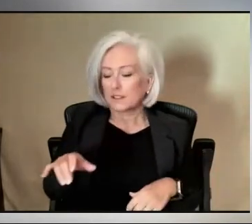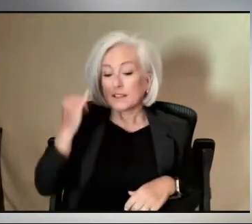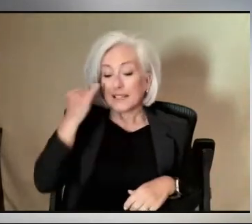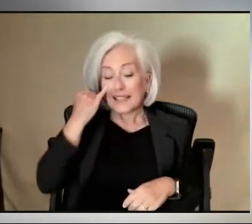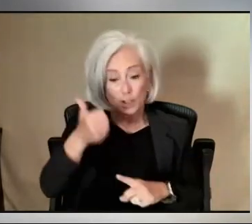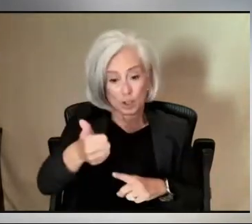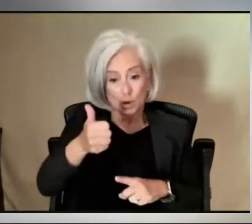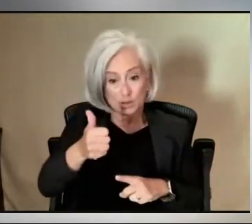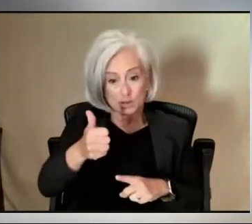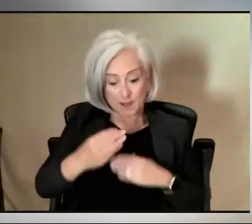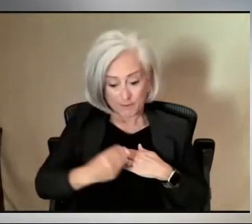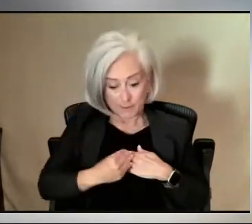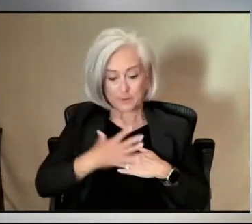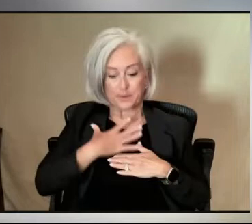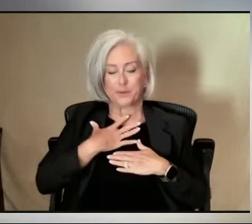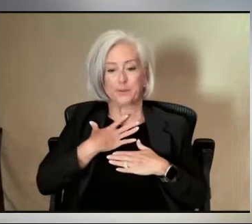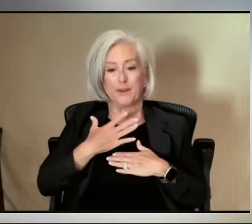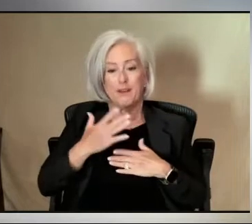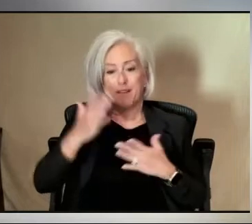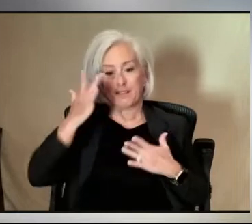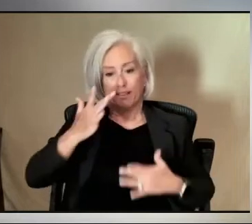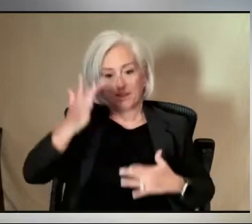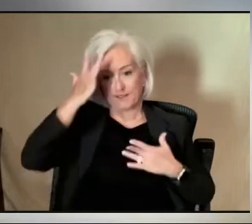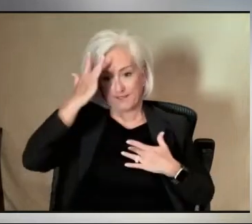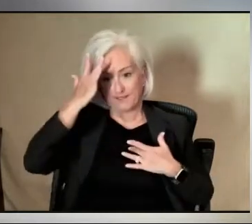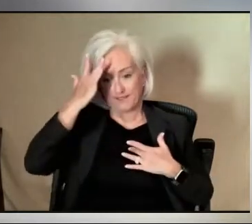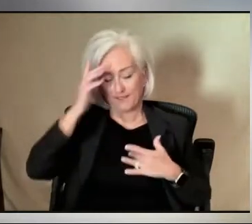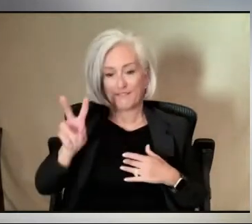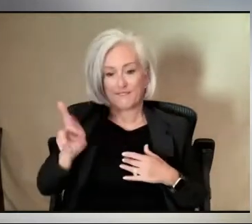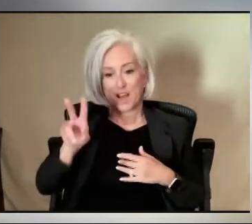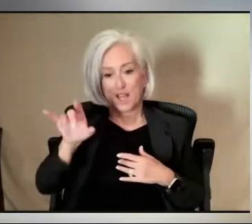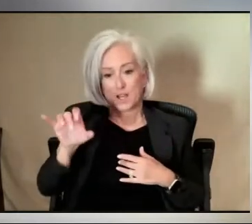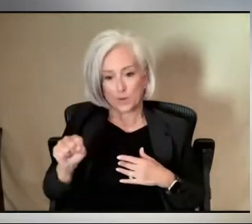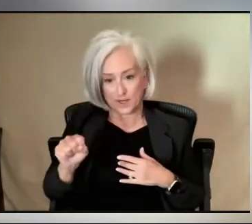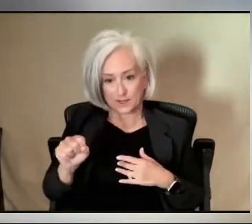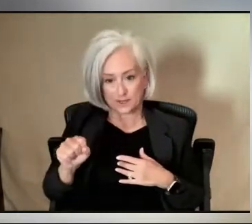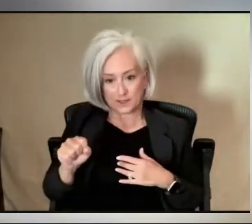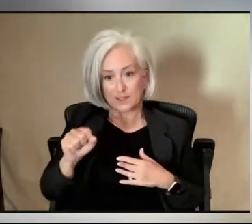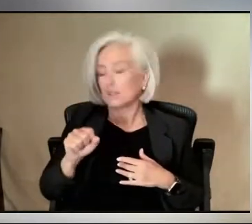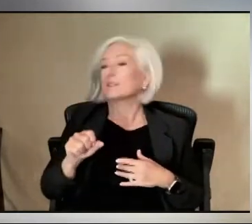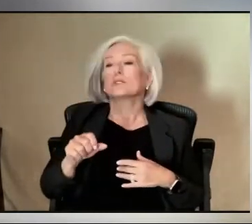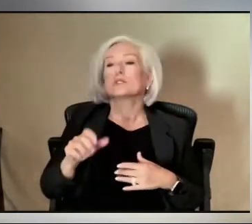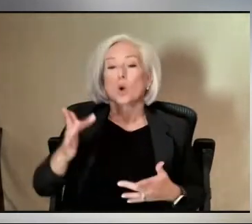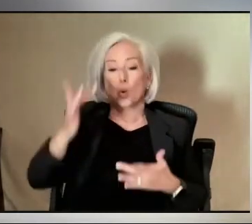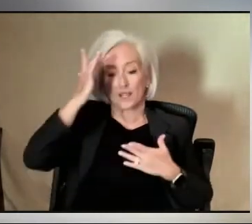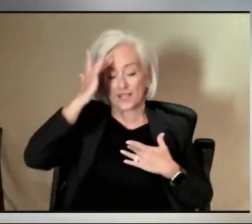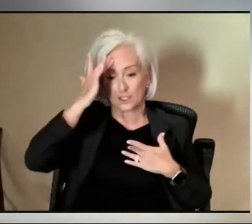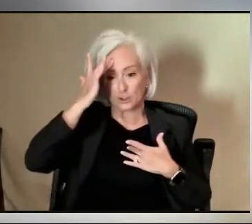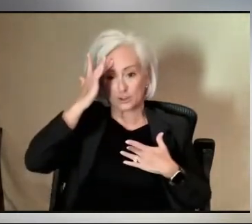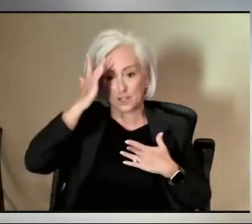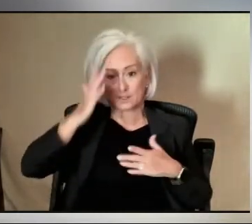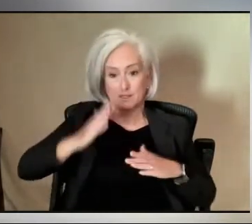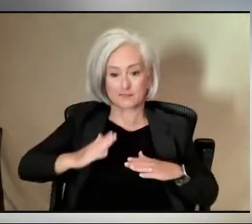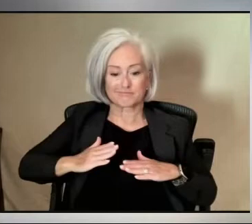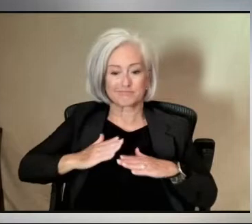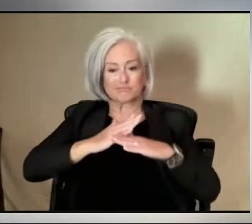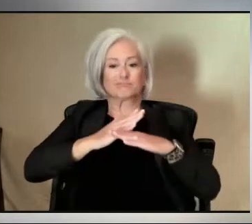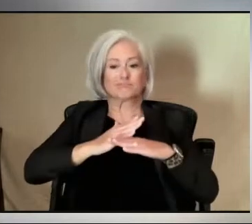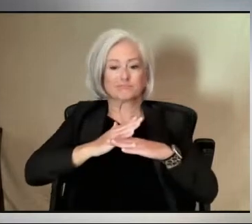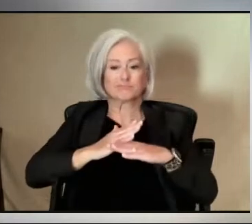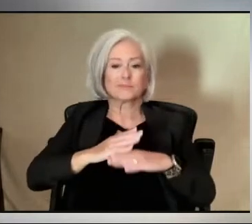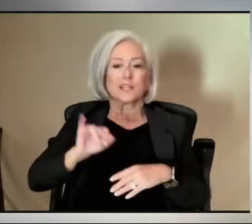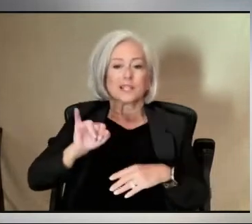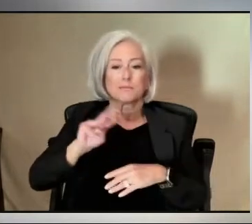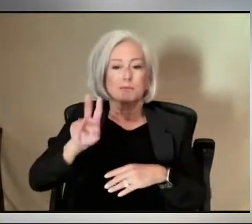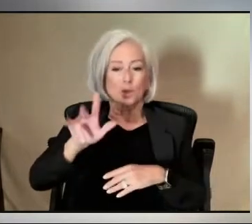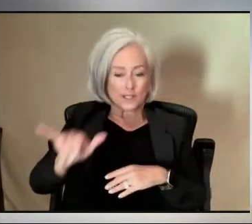with the virus. So whether we're talking about illness-induced immunity or vaccine-induced immunity,